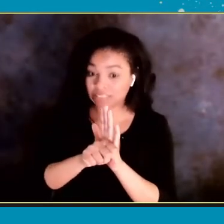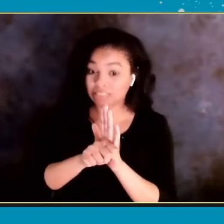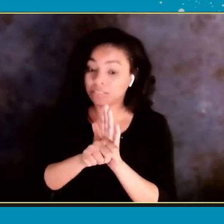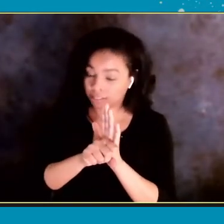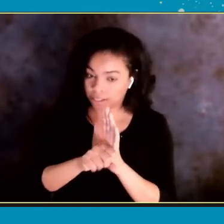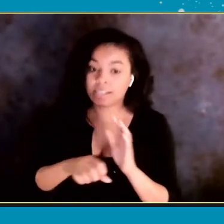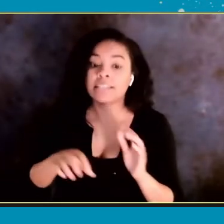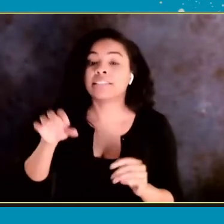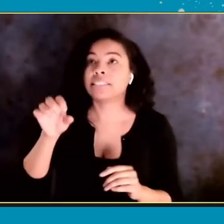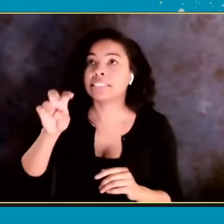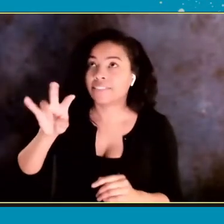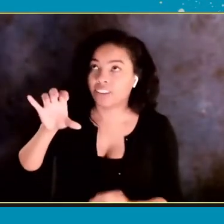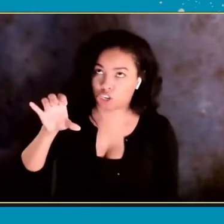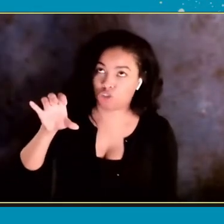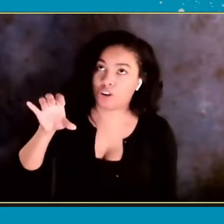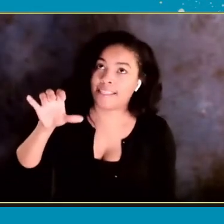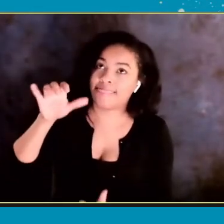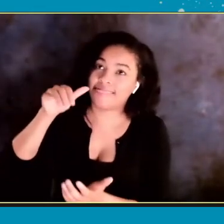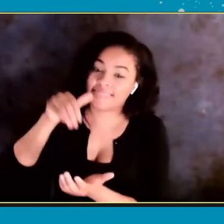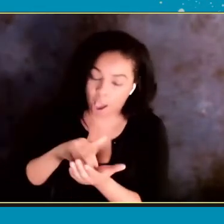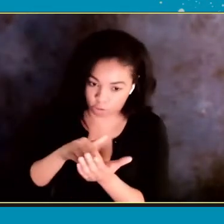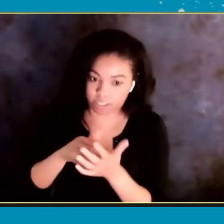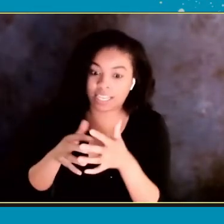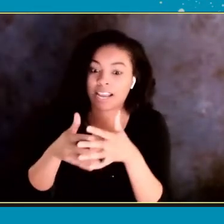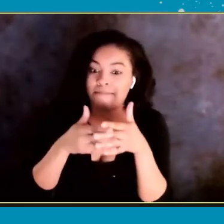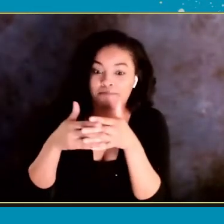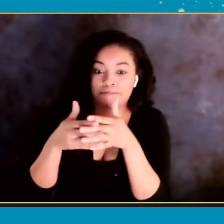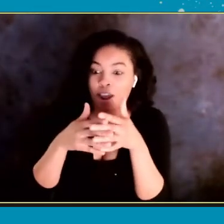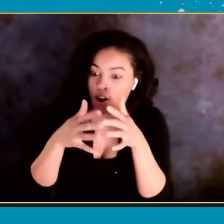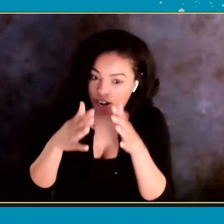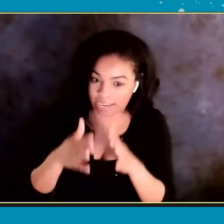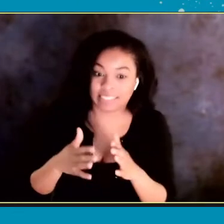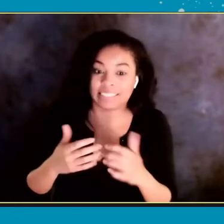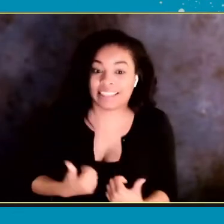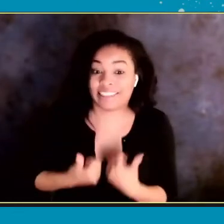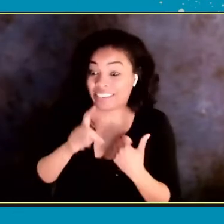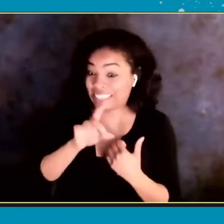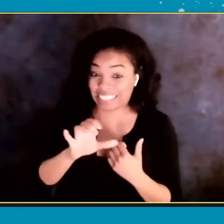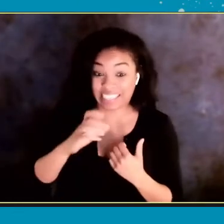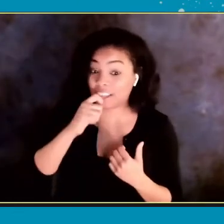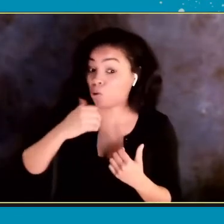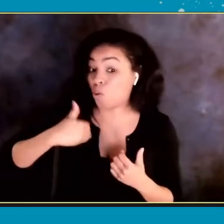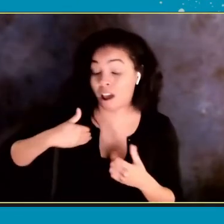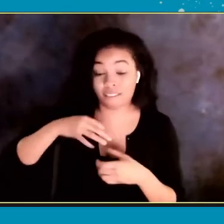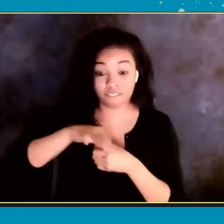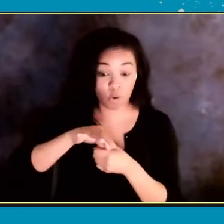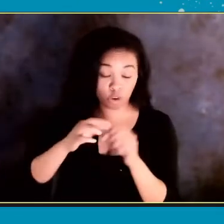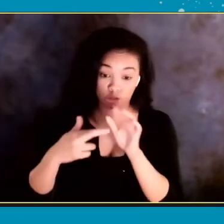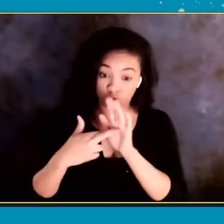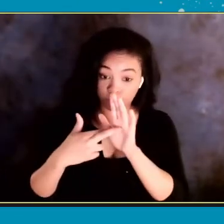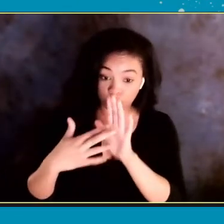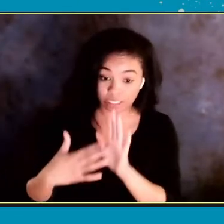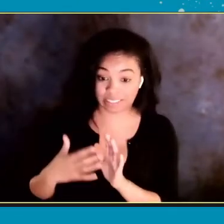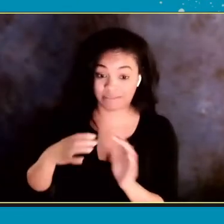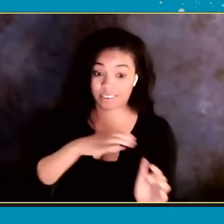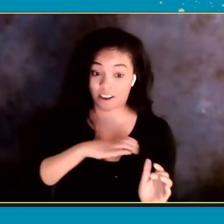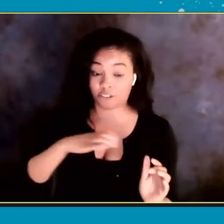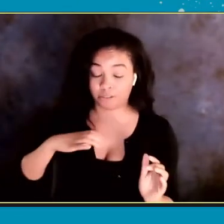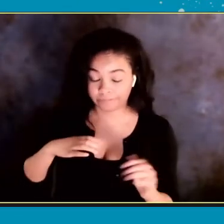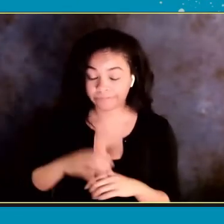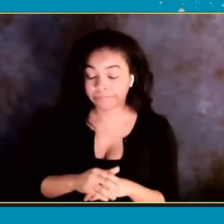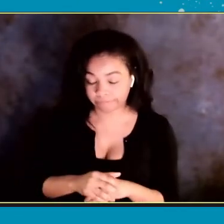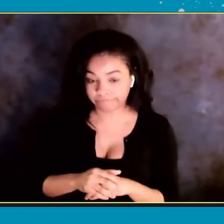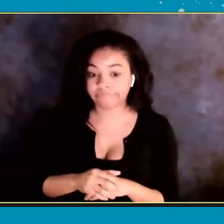700,000, yes, 700,000 Americans live in DC and don't have voting representation in Congress.